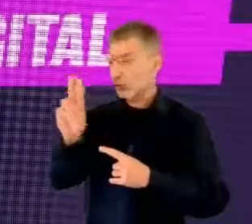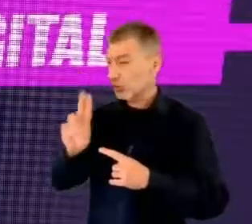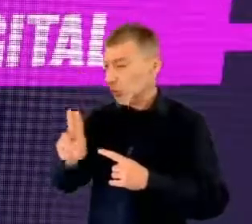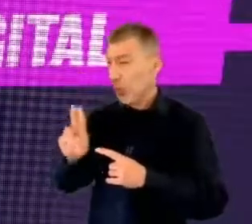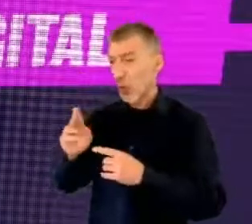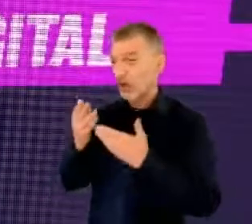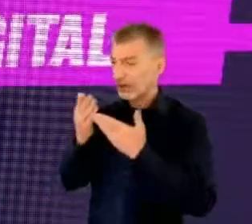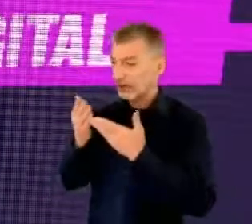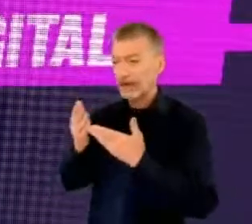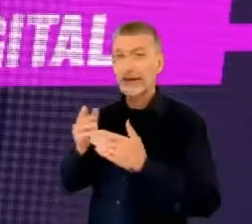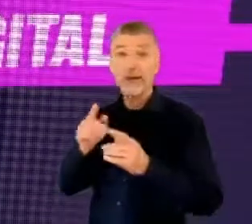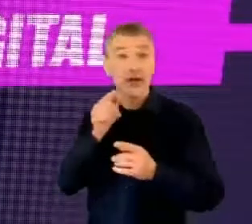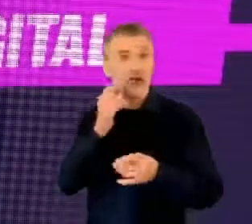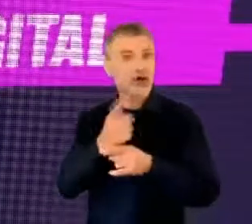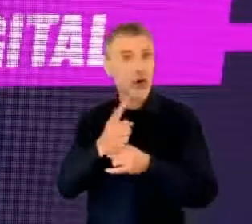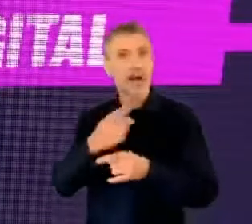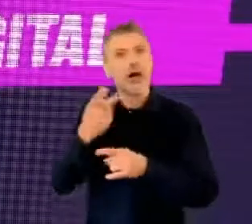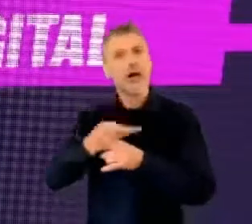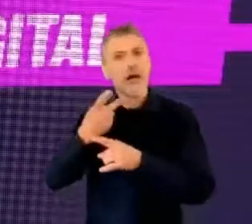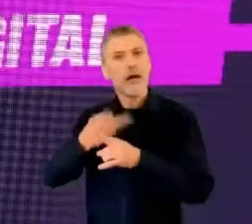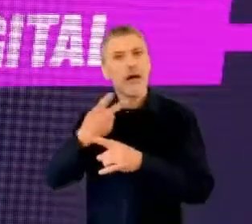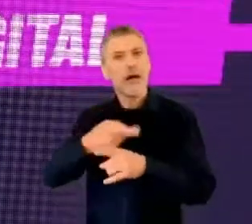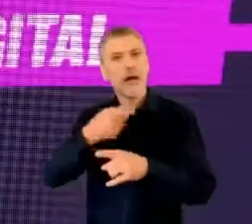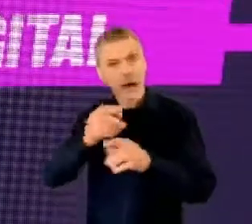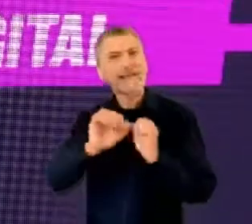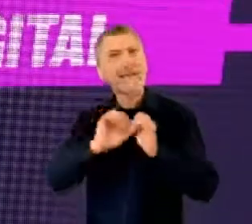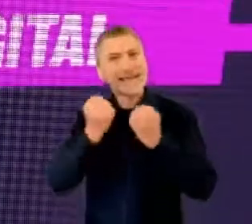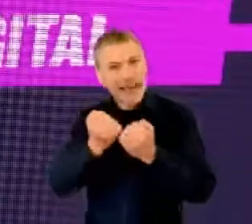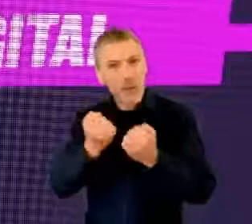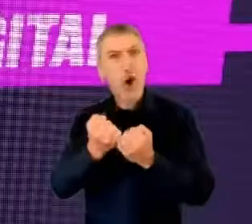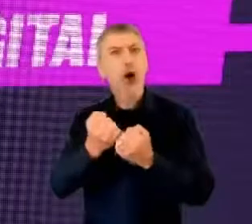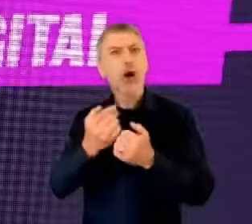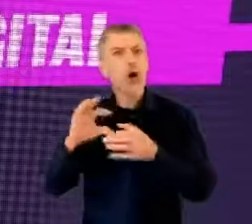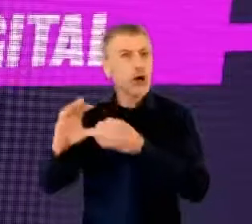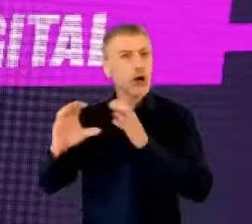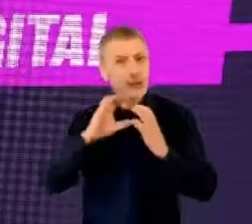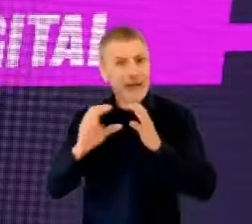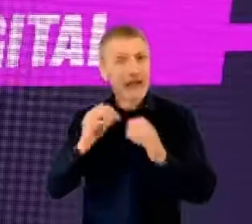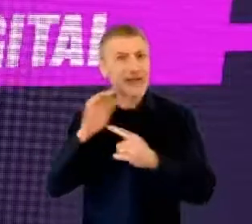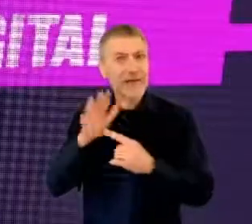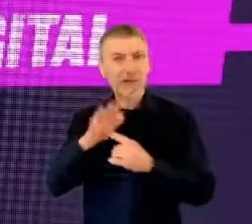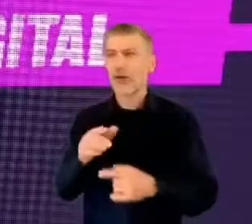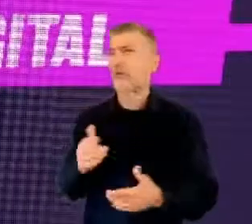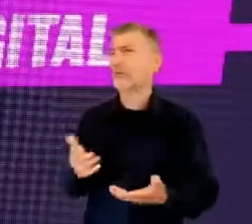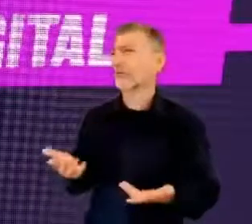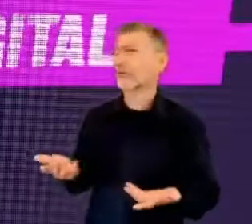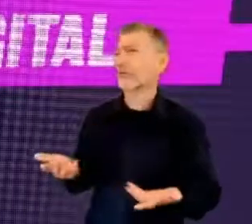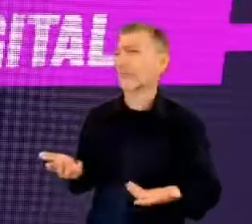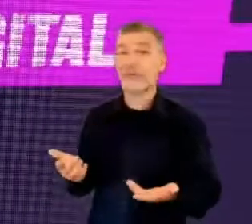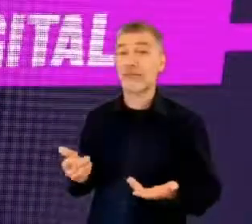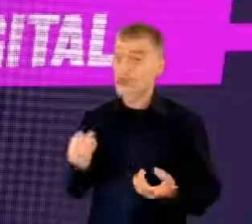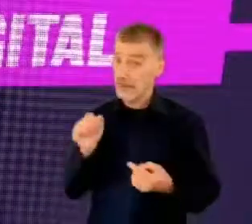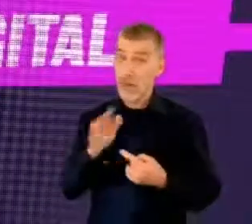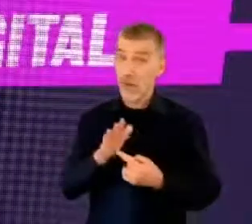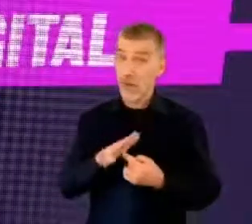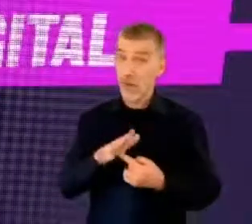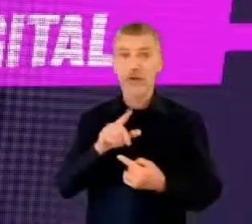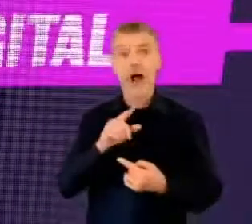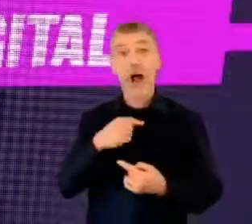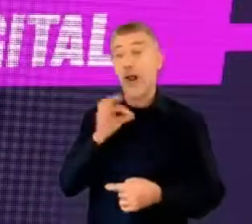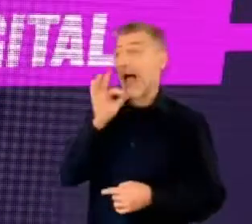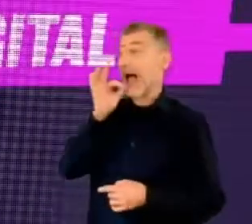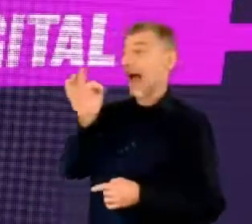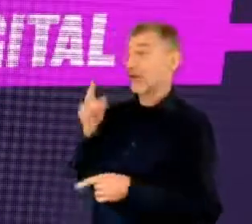and communication is high up there. Now, I want to find out more about, because there's been a great question, about science